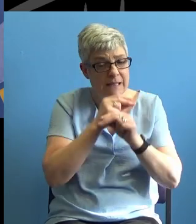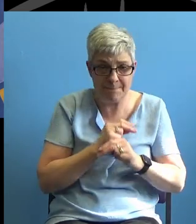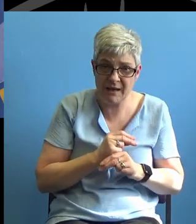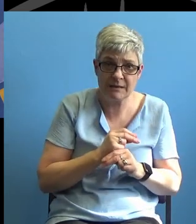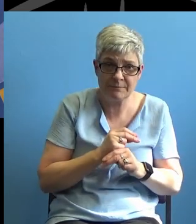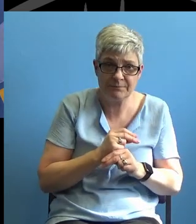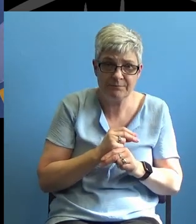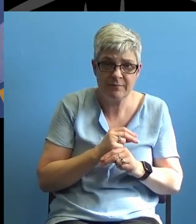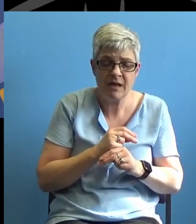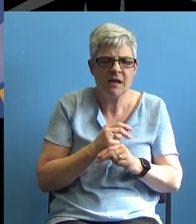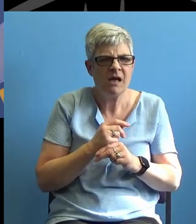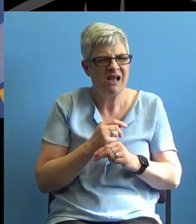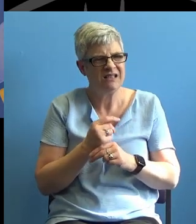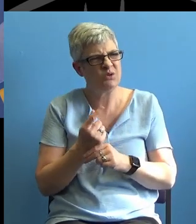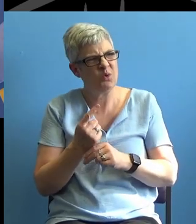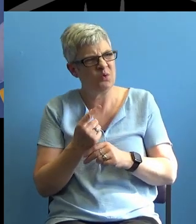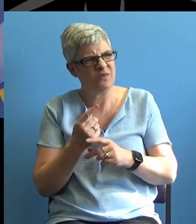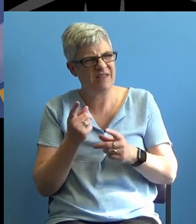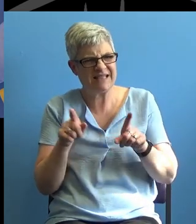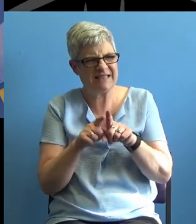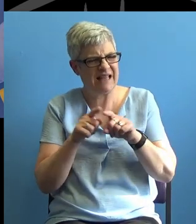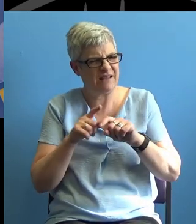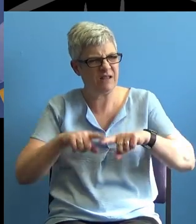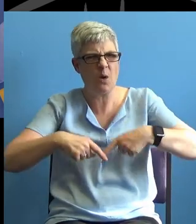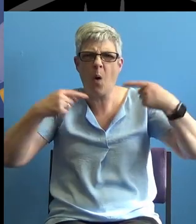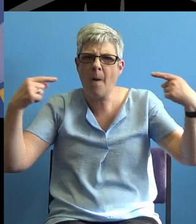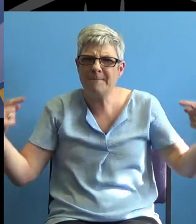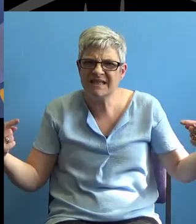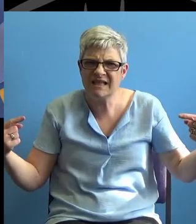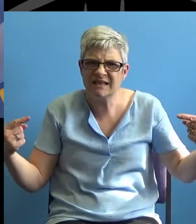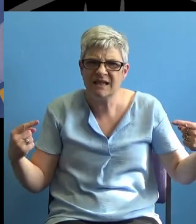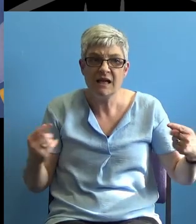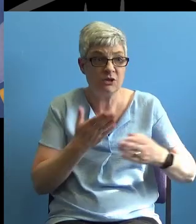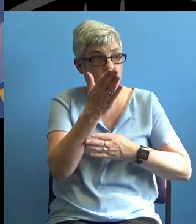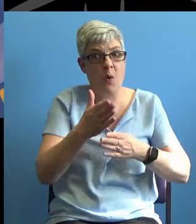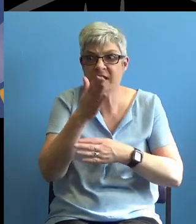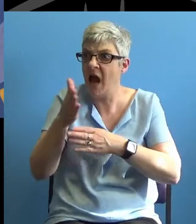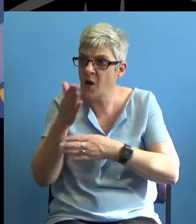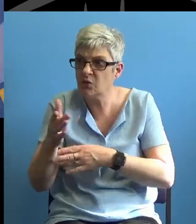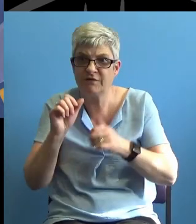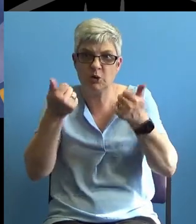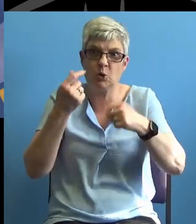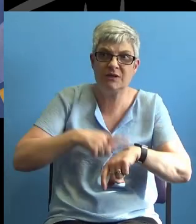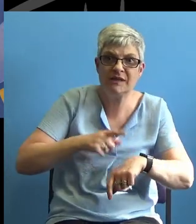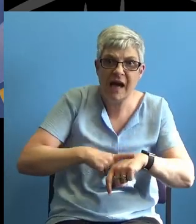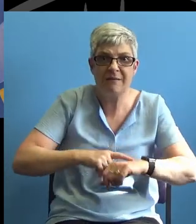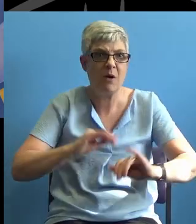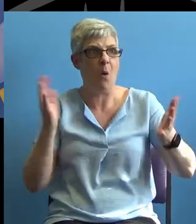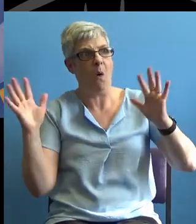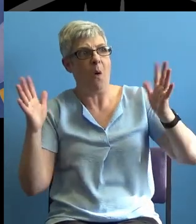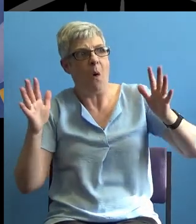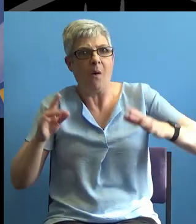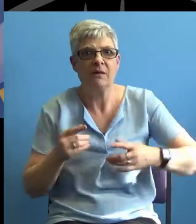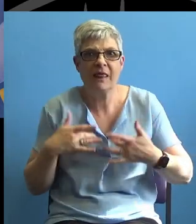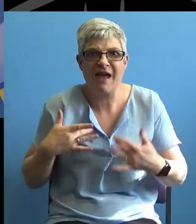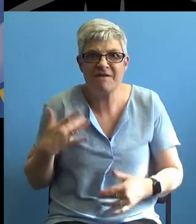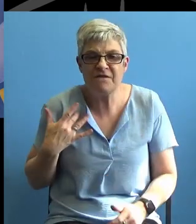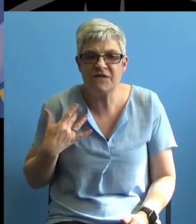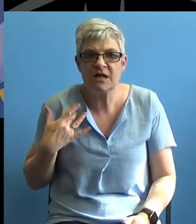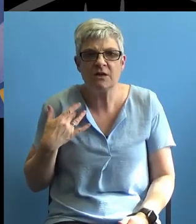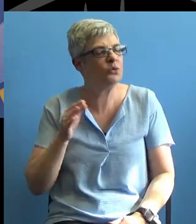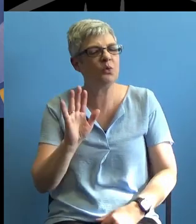often it seems to us it might be the opposite of that. It's going out, it's having a good time, it's the razzmatazz of life.